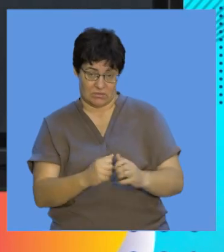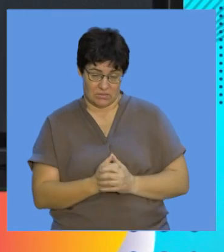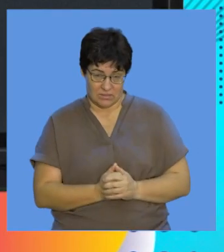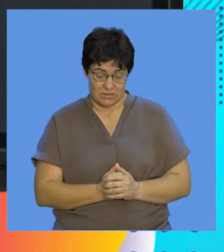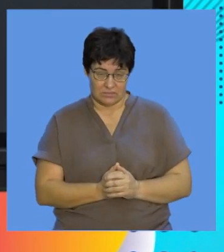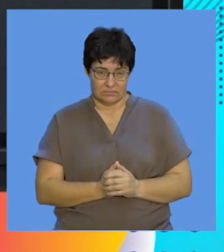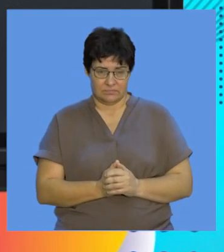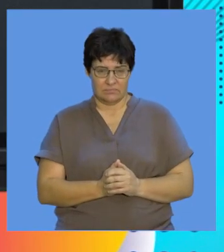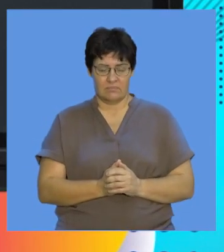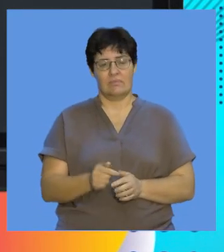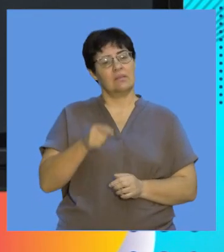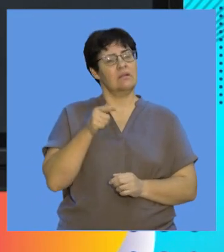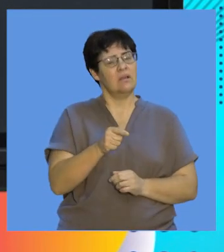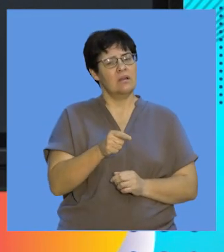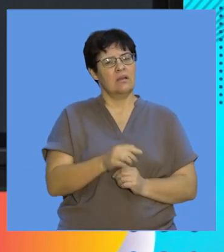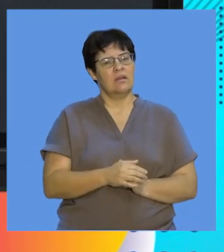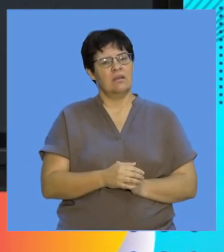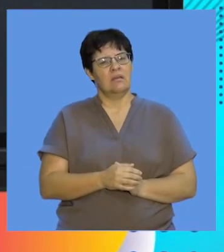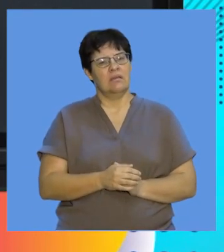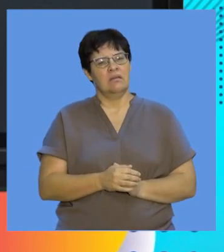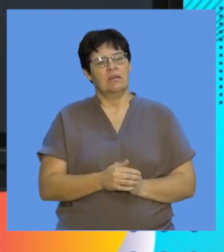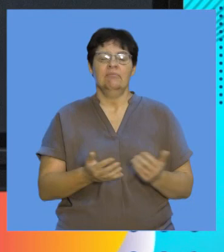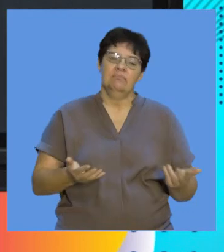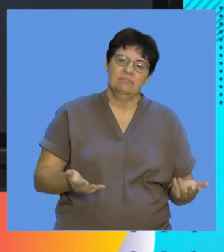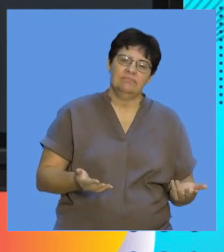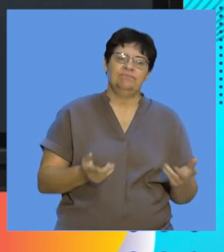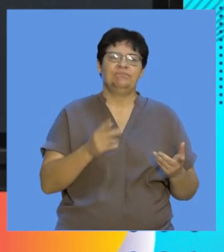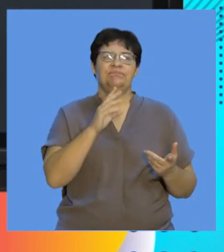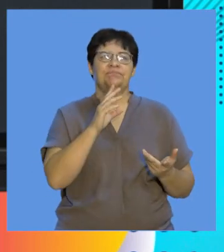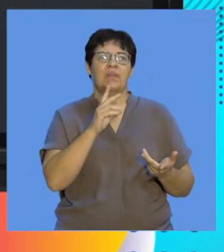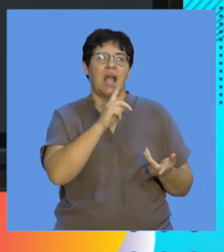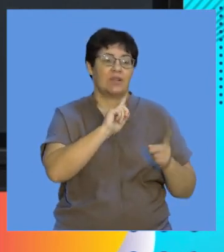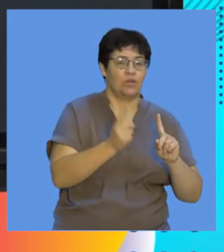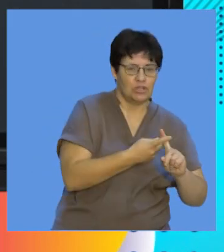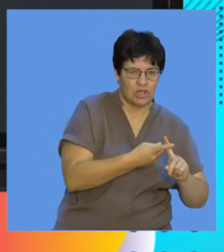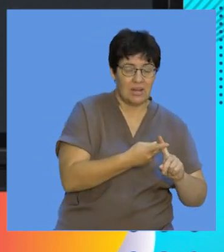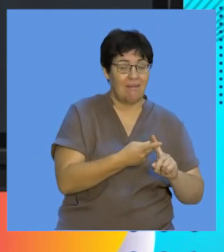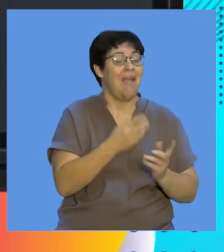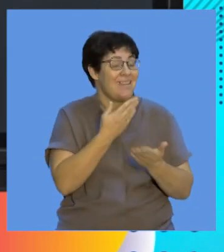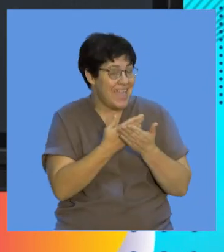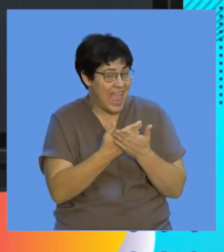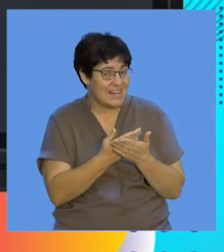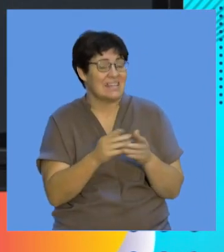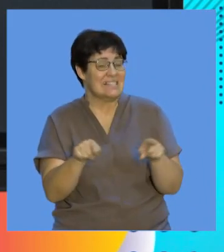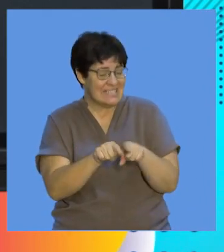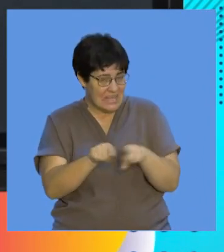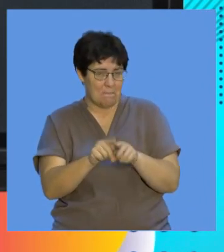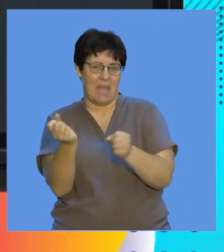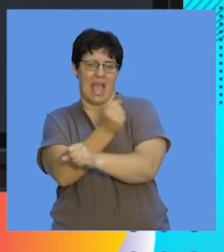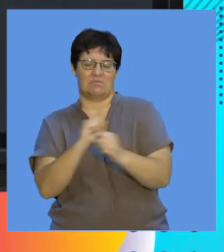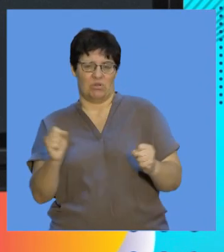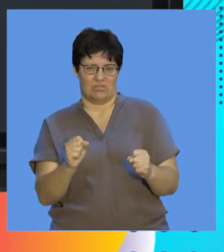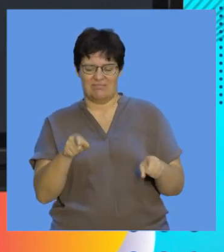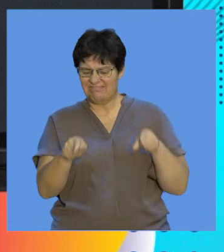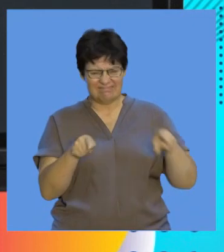In this section of work, when we talk about a collision, we could also mean an explosion. They go